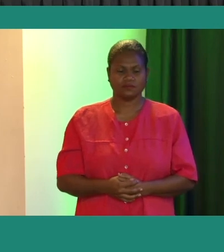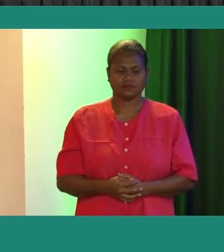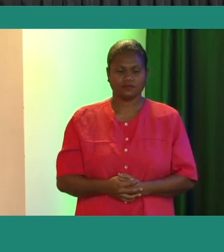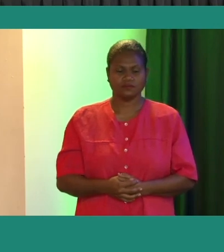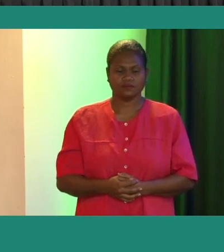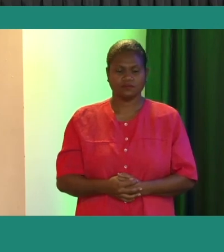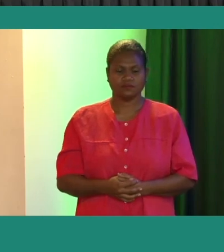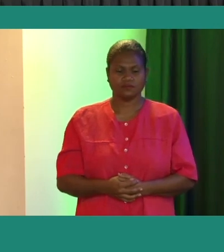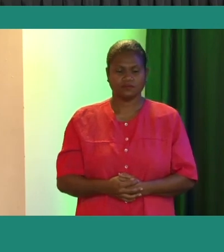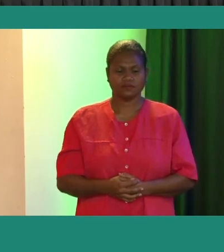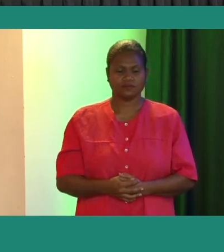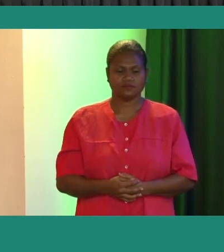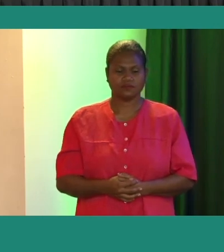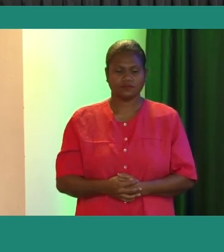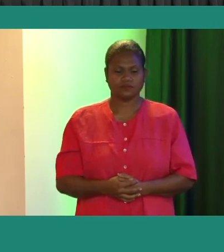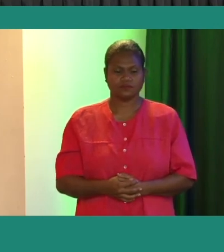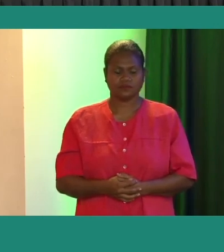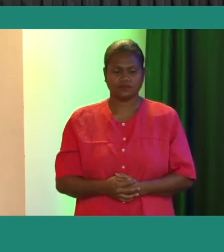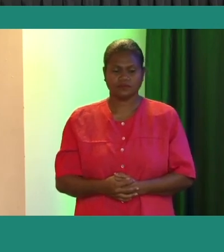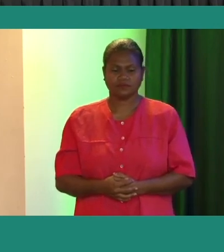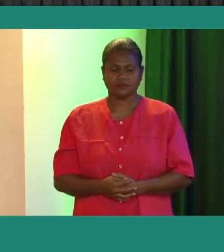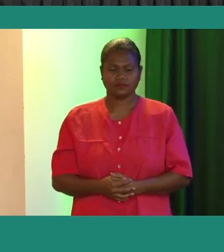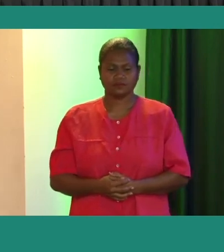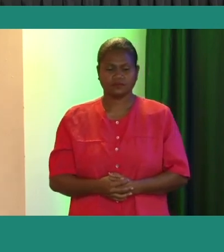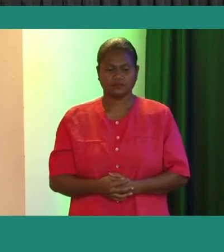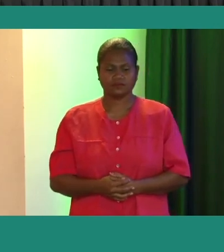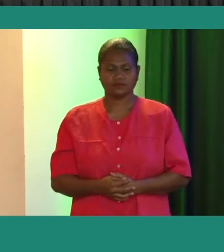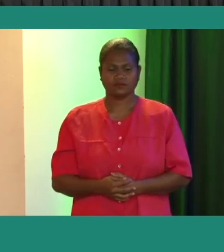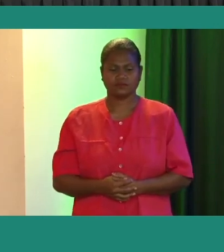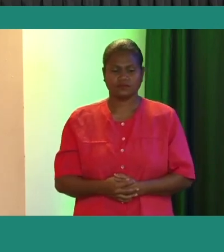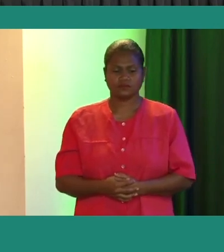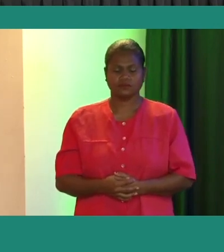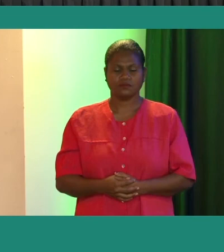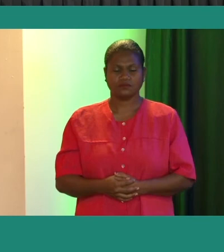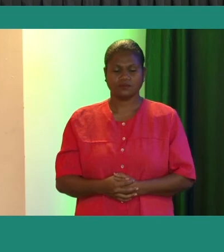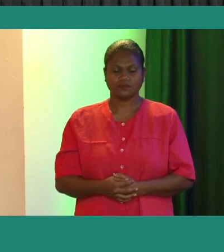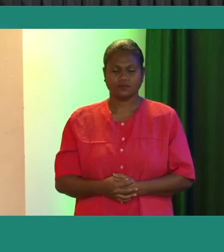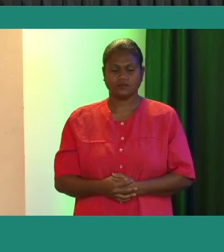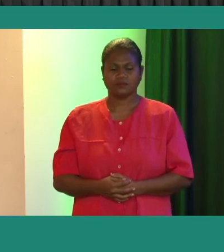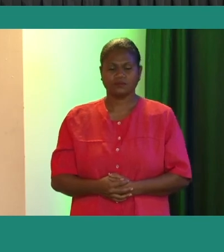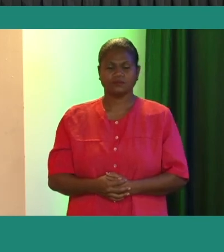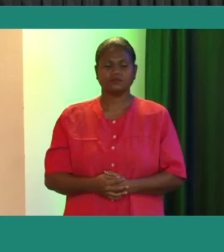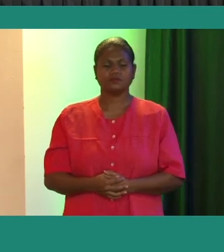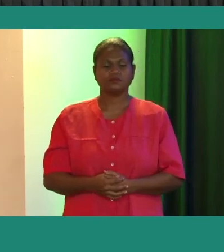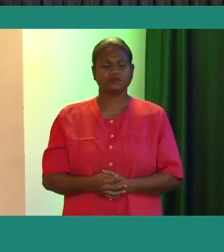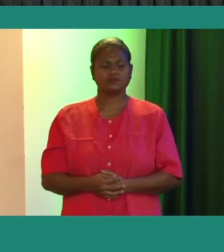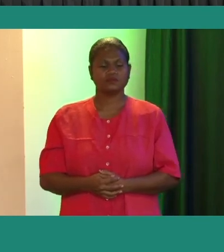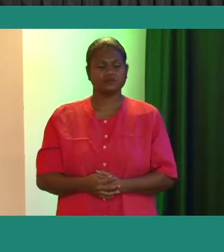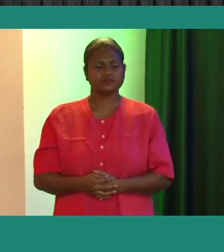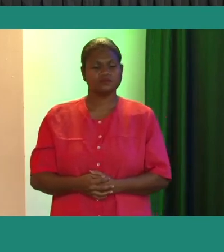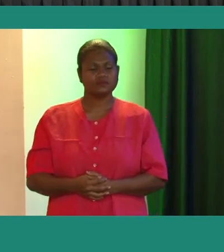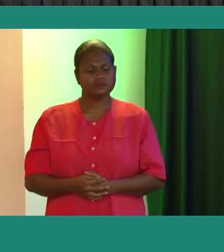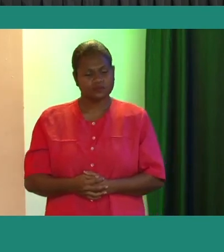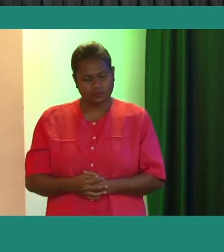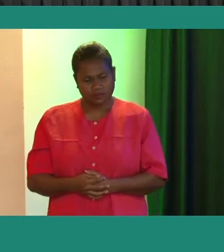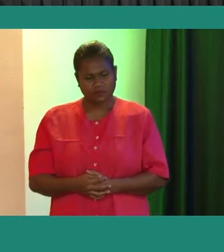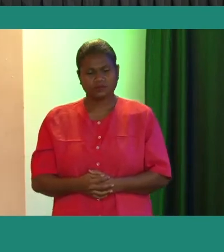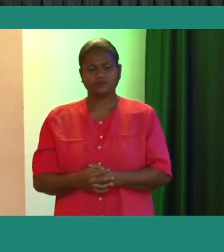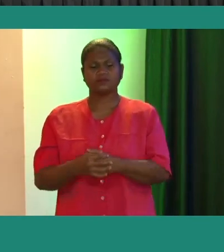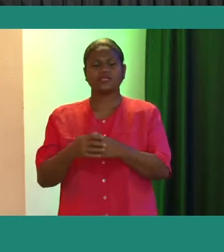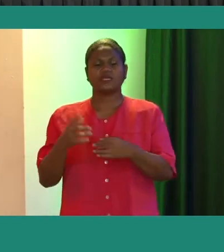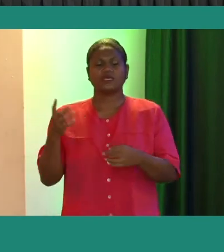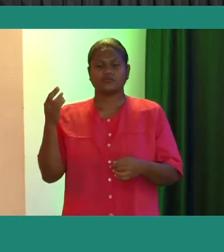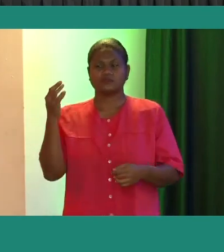on that notion that if we do something, that works for